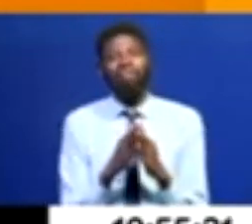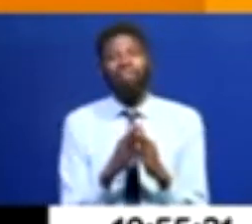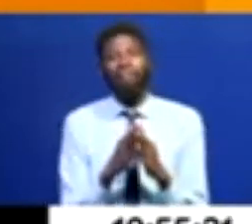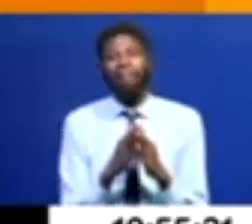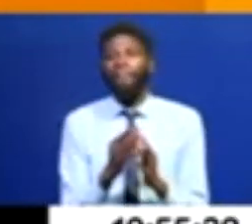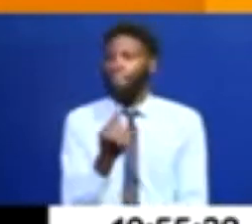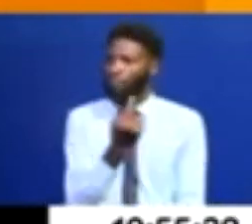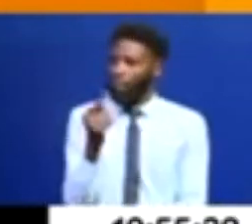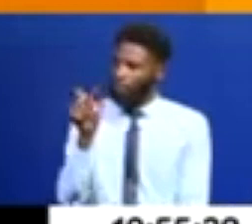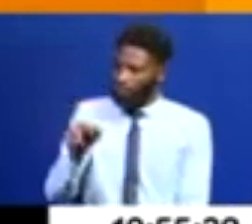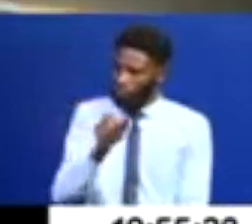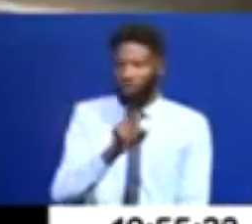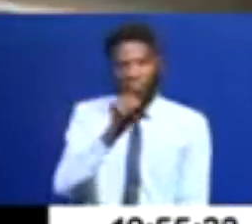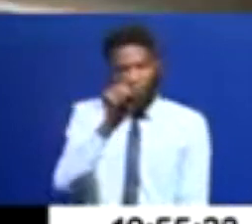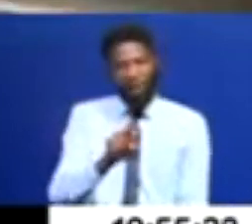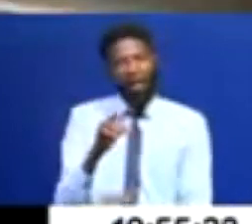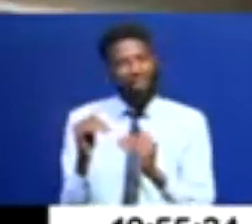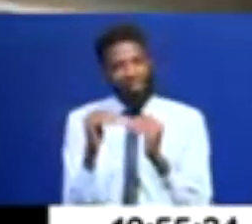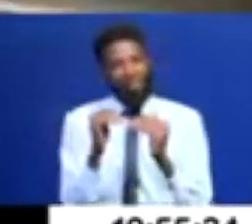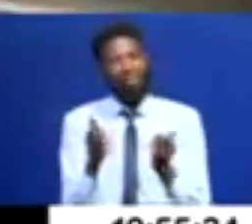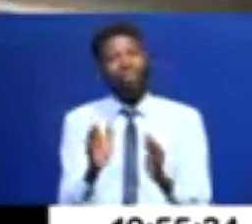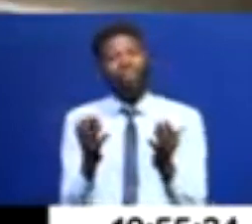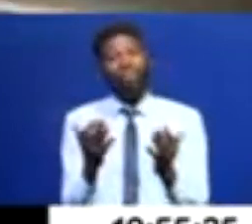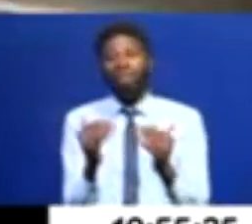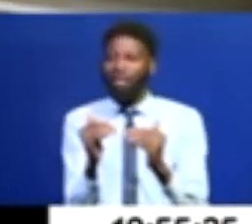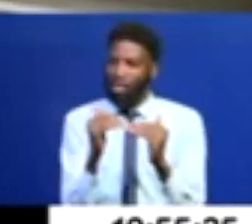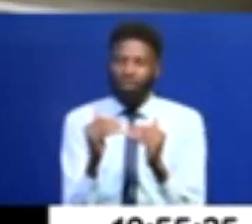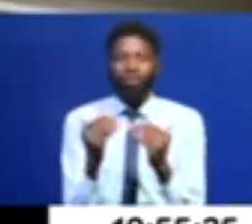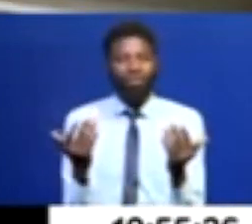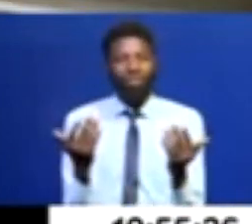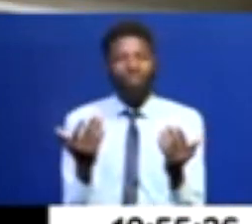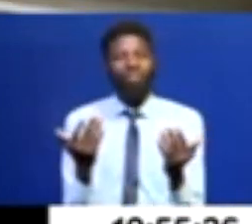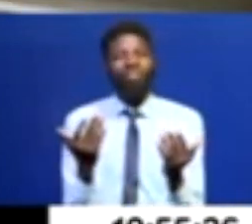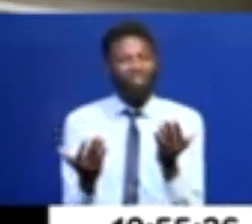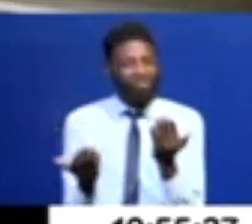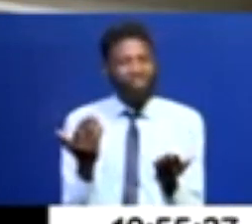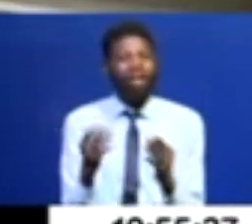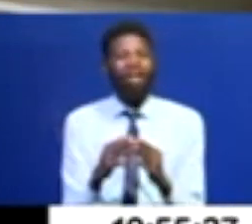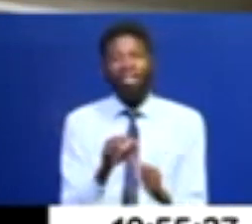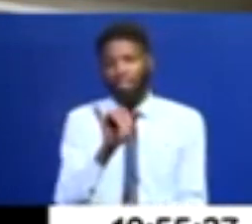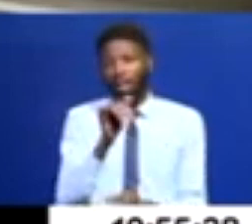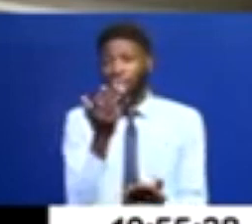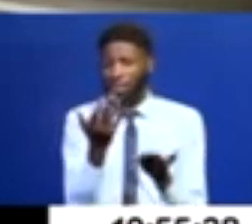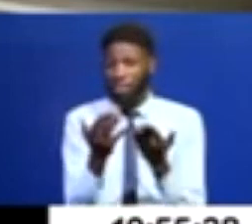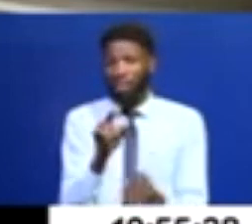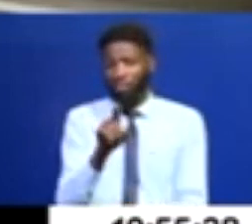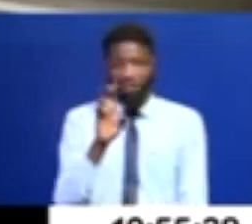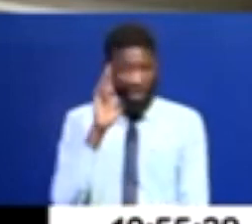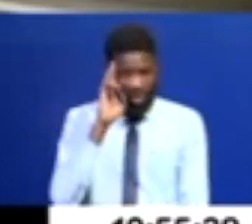every person should be treated fairly and equally. So could this be one of the grounds that